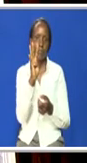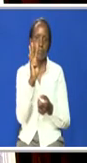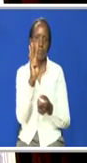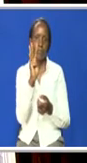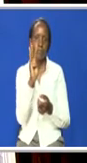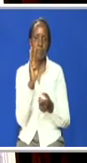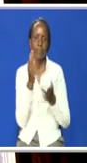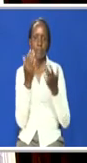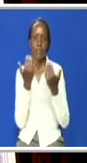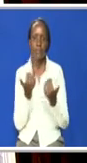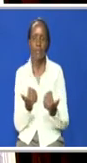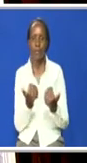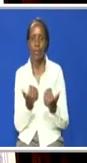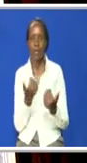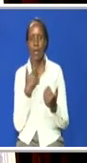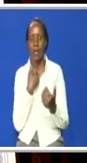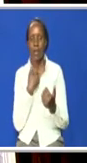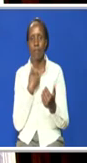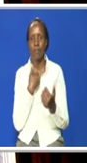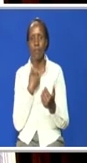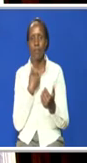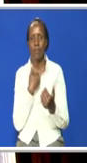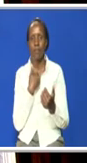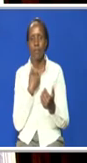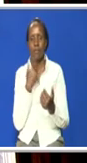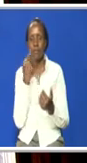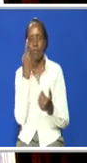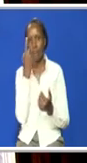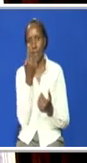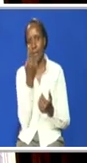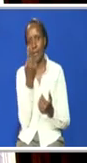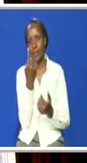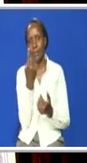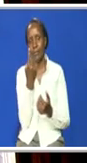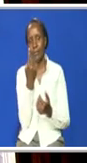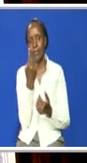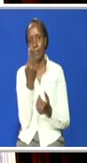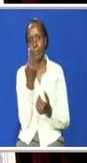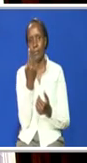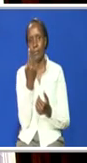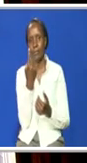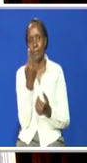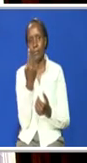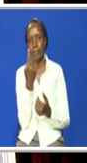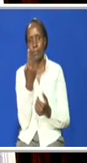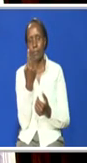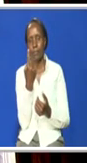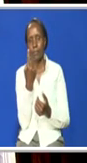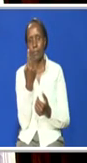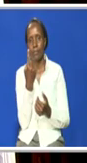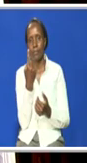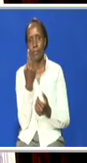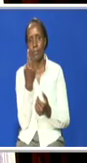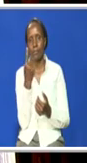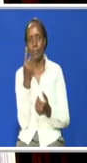Here I have one. So I draw open bowl. And here